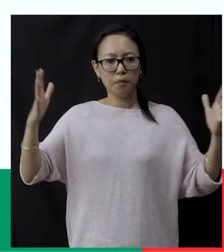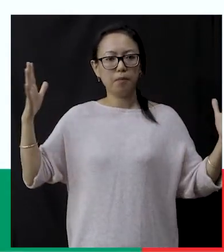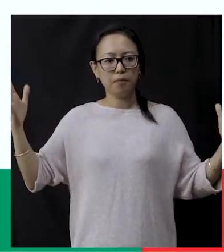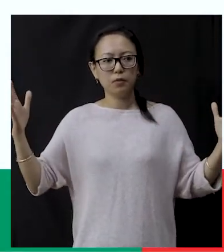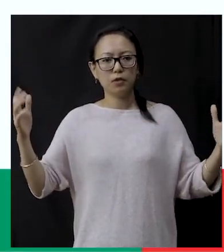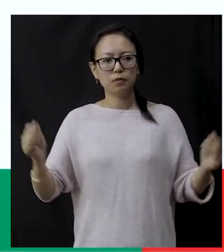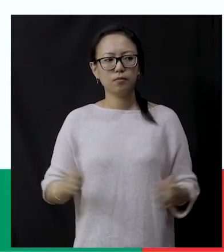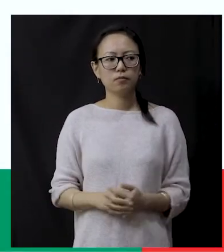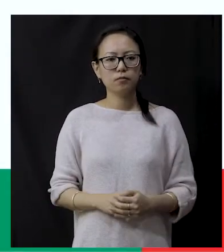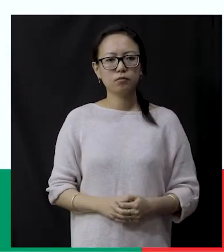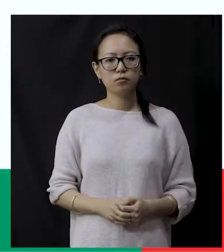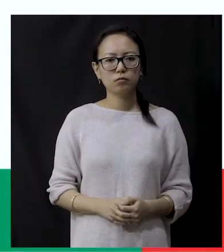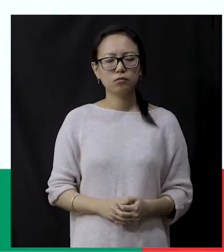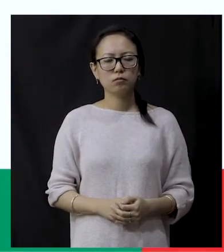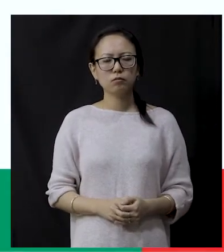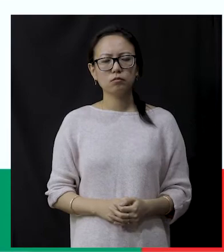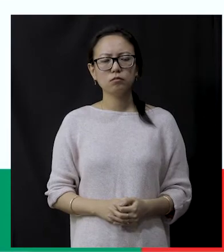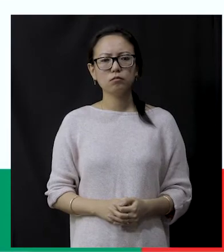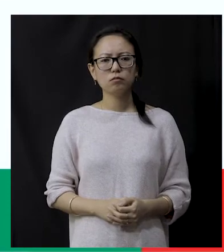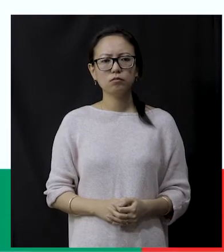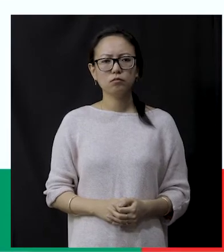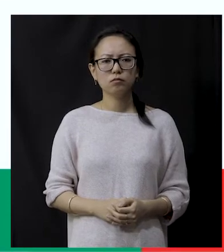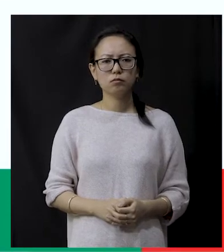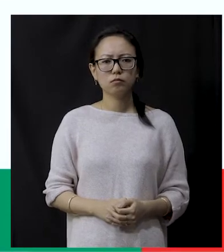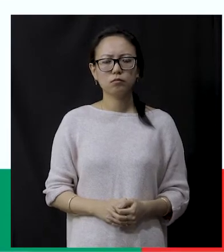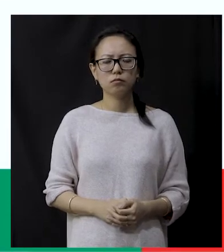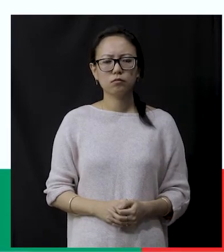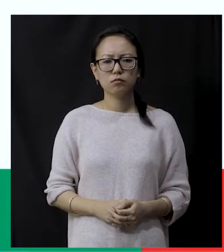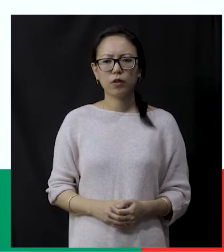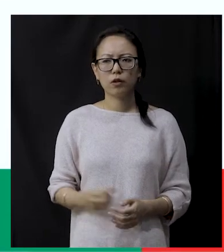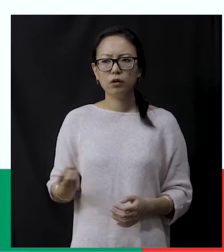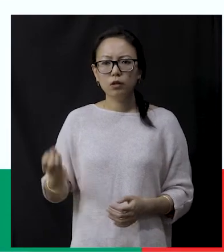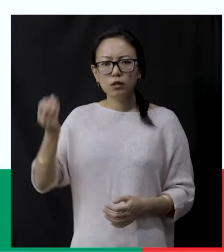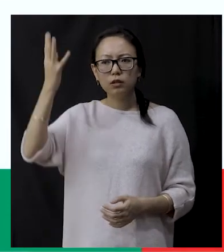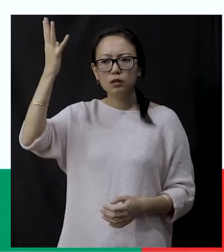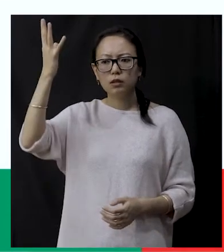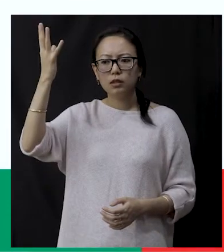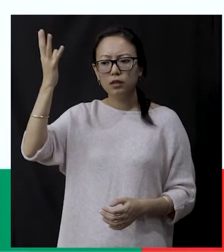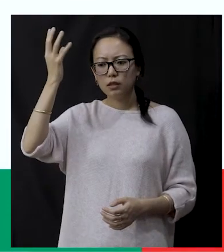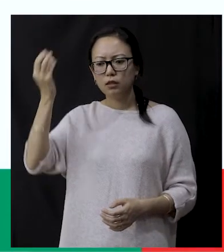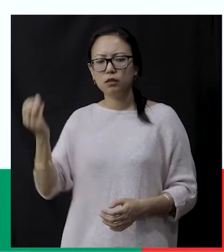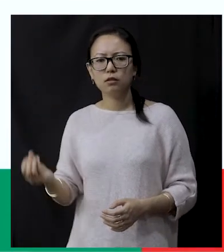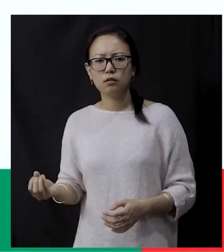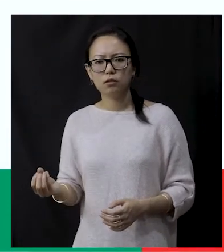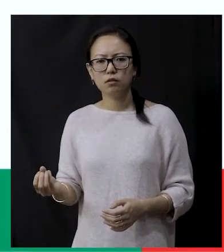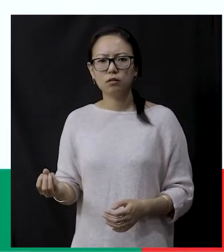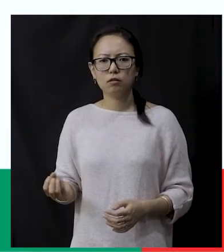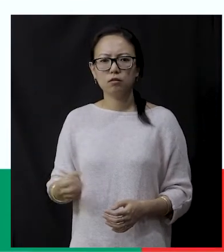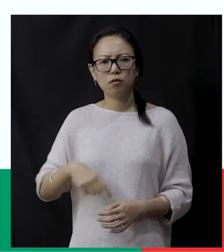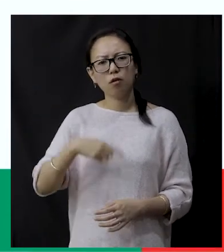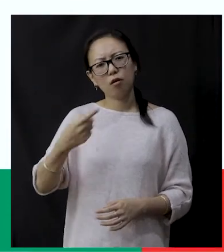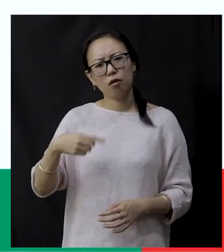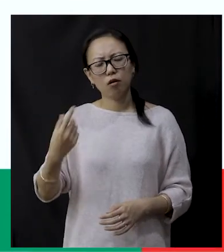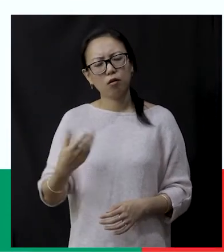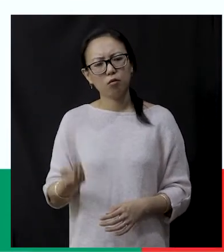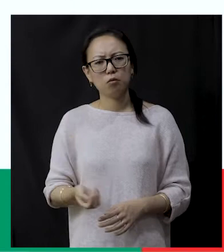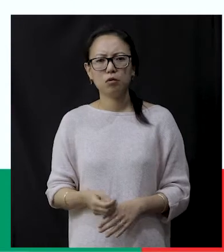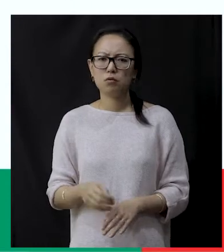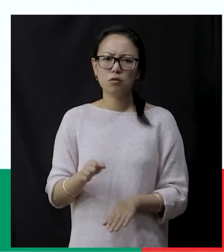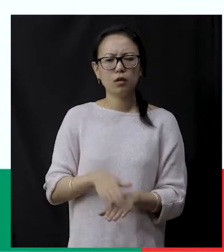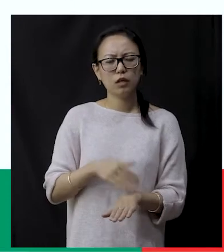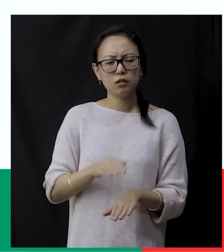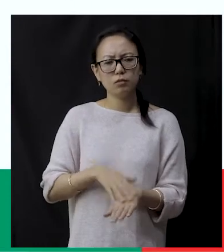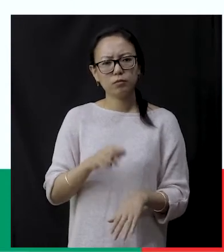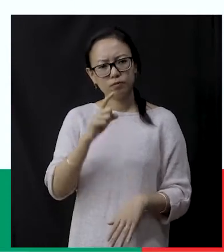many of us, we have observed day and night, right? Every day, like now we experience this. We have